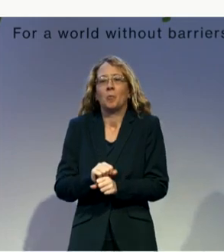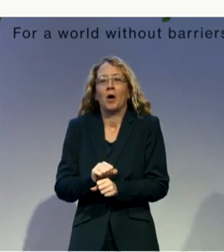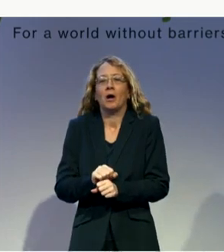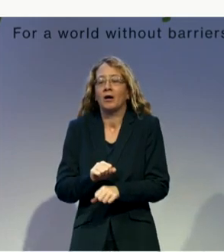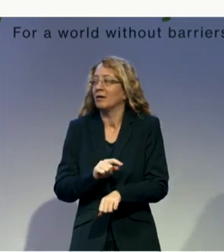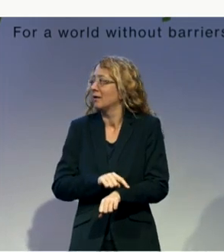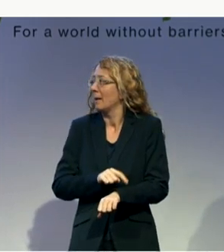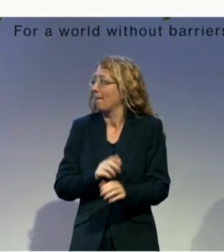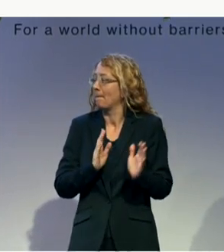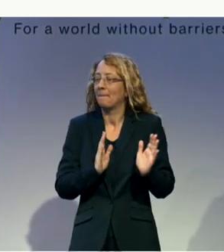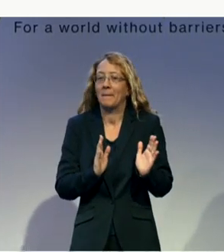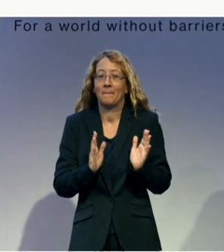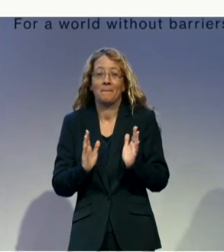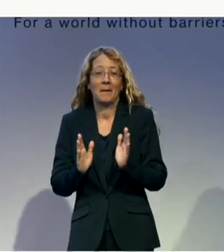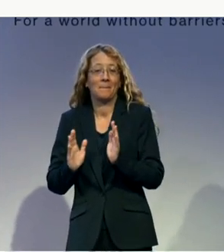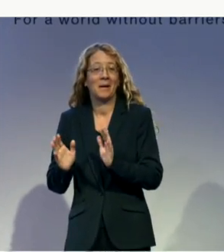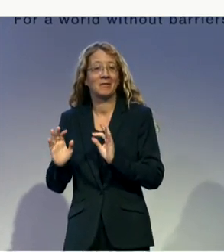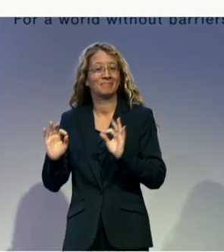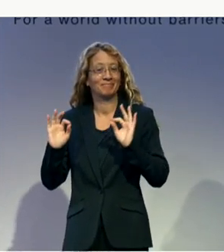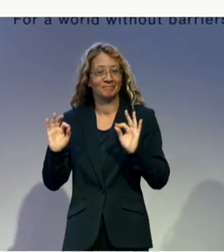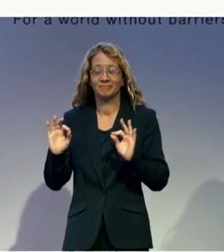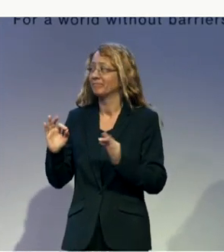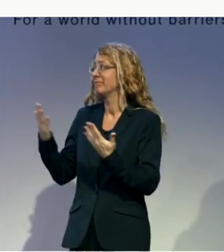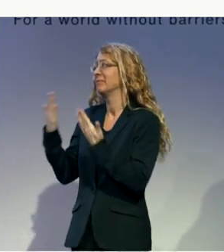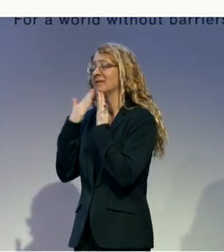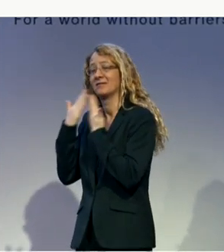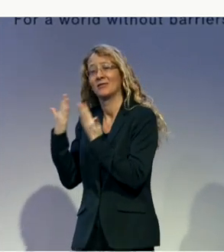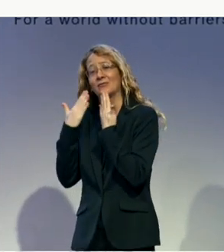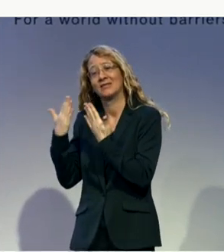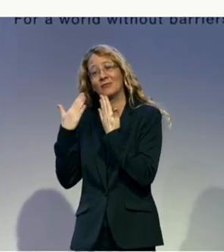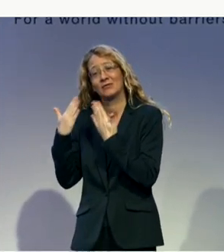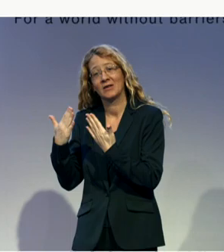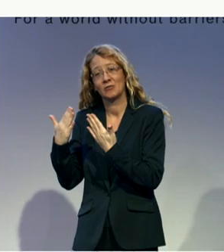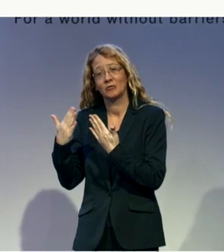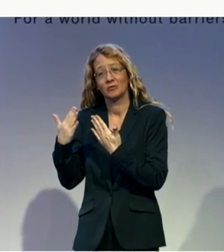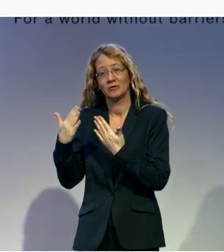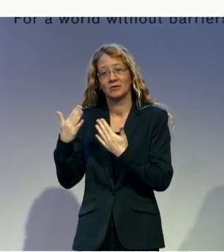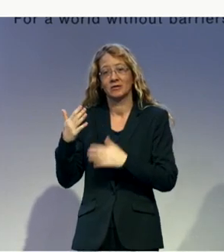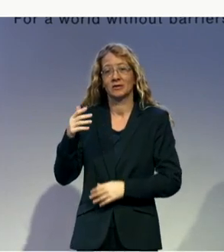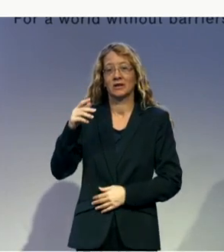Thank you very much. And let's move on and hear it from Keyleigh.